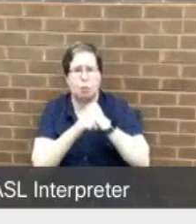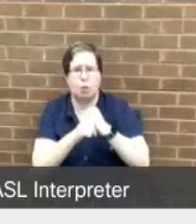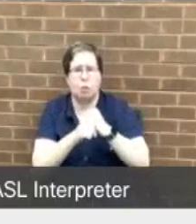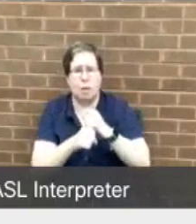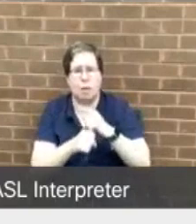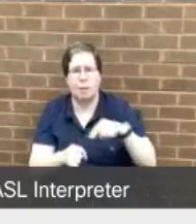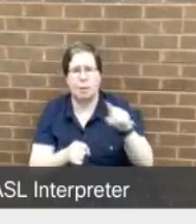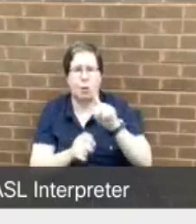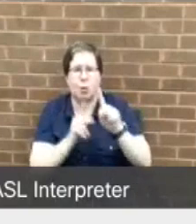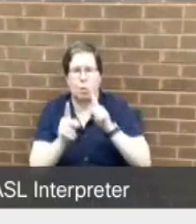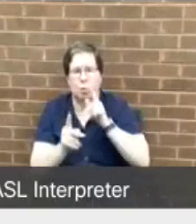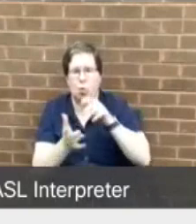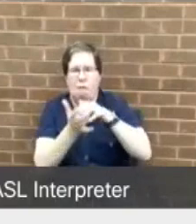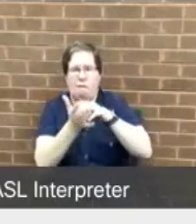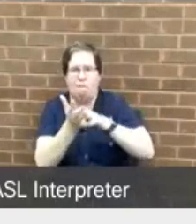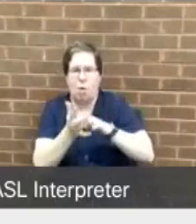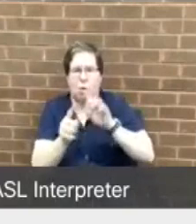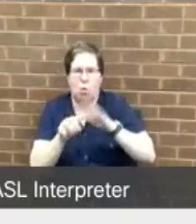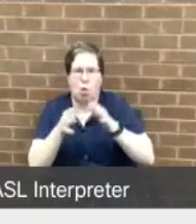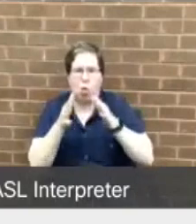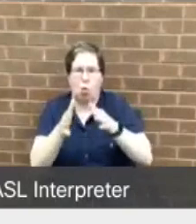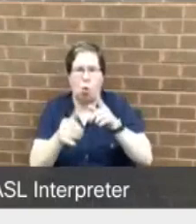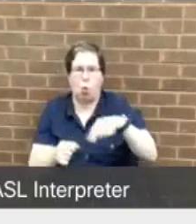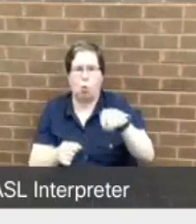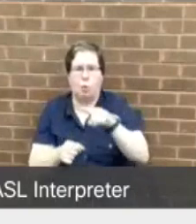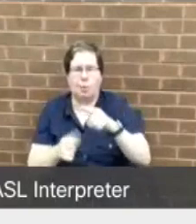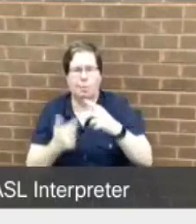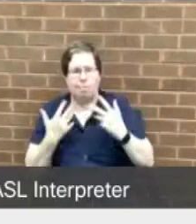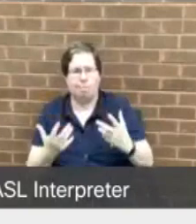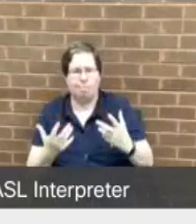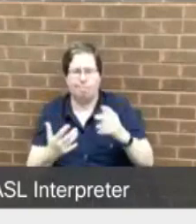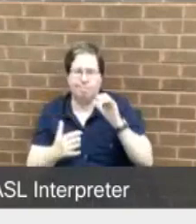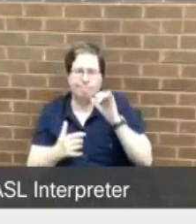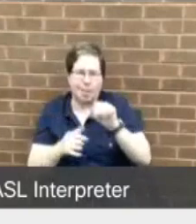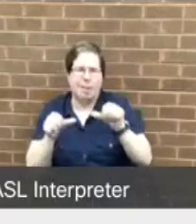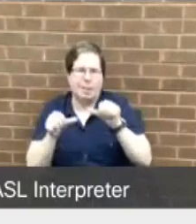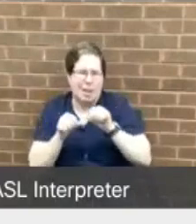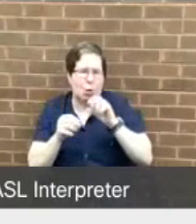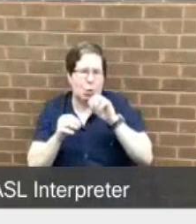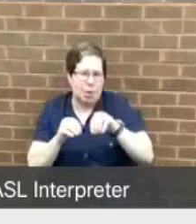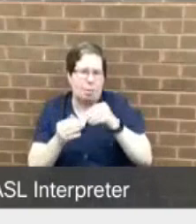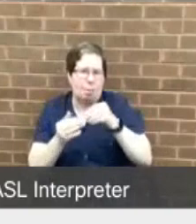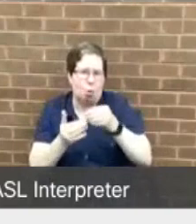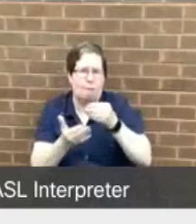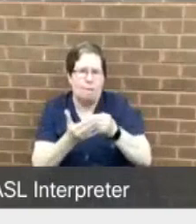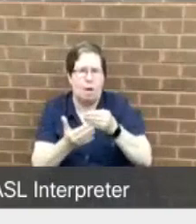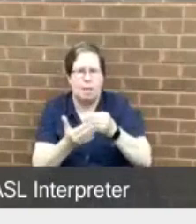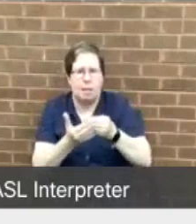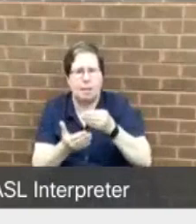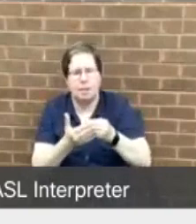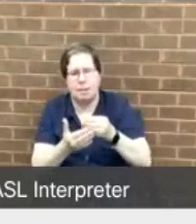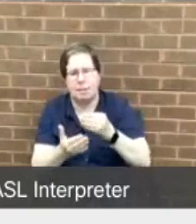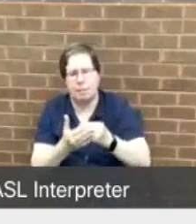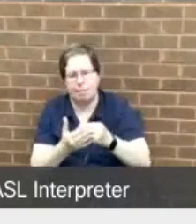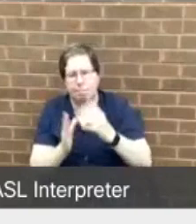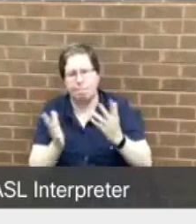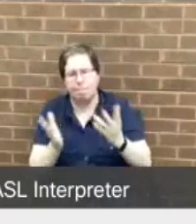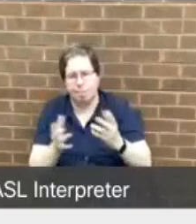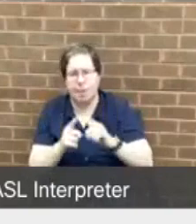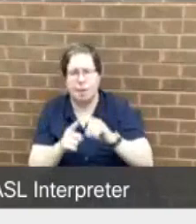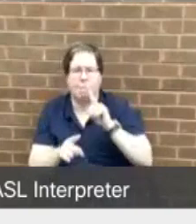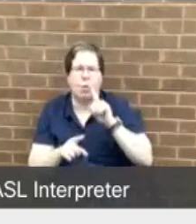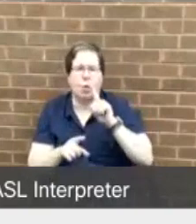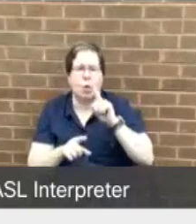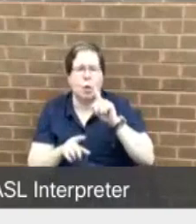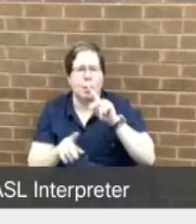road users, you know, that is an area where we definitely need more funding, particularly in bicycle and pedestrian